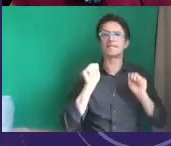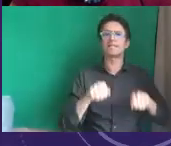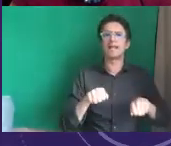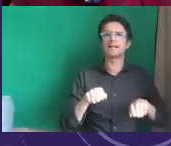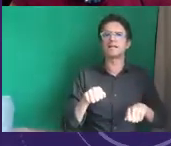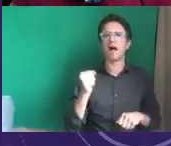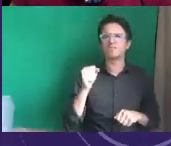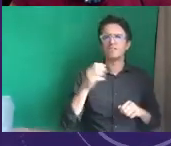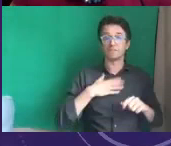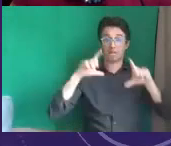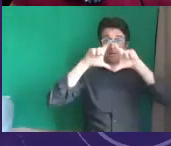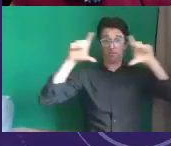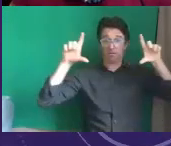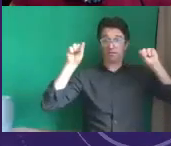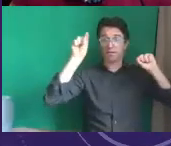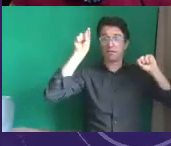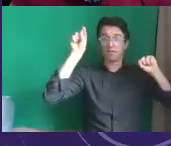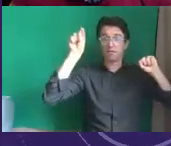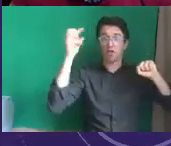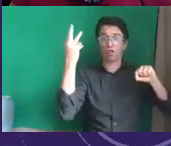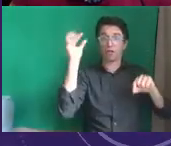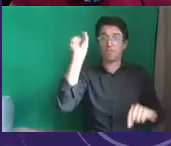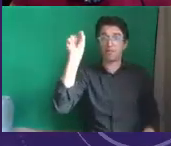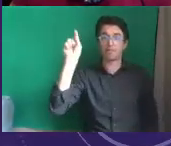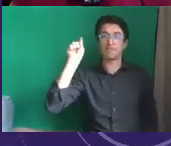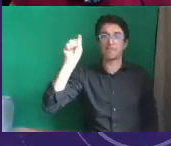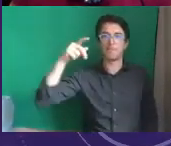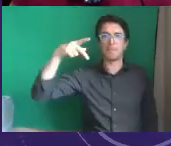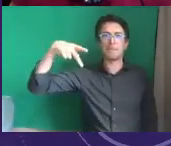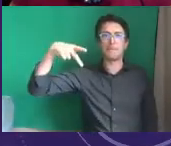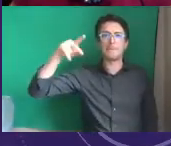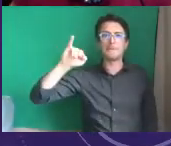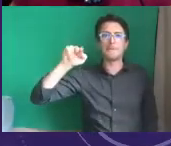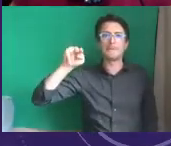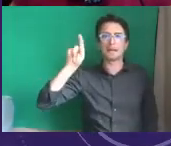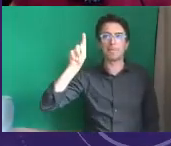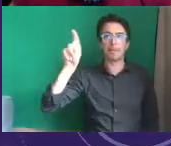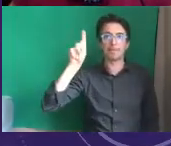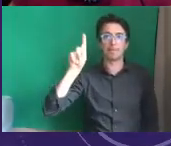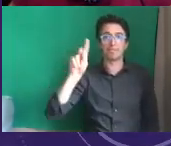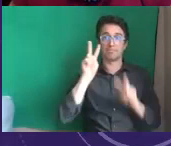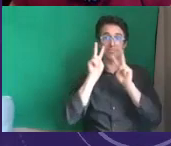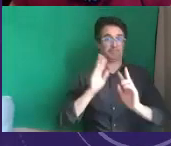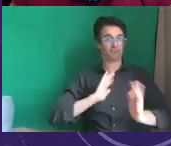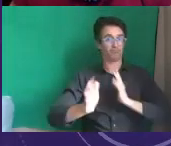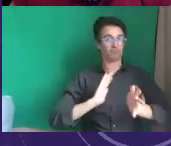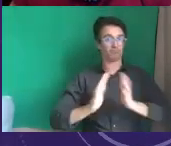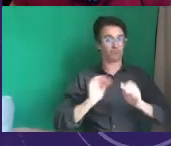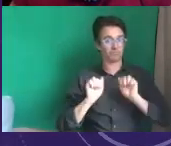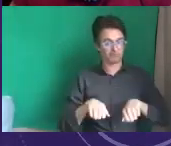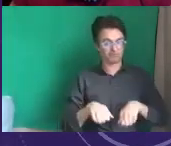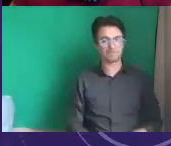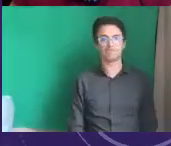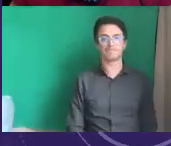video. That will make it larger. The second thing is we have captioning. So if you click the closed